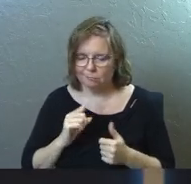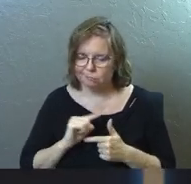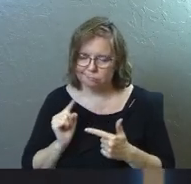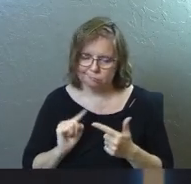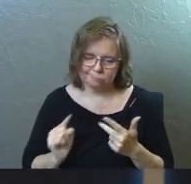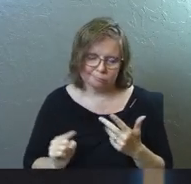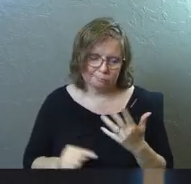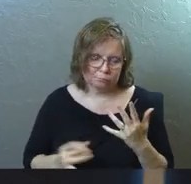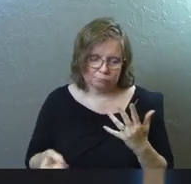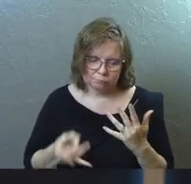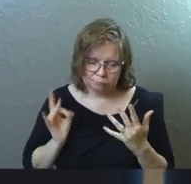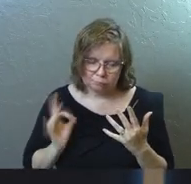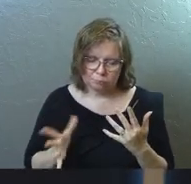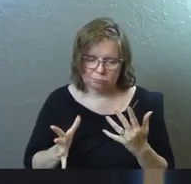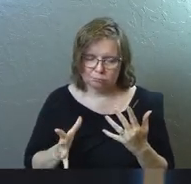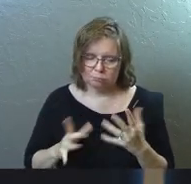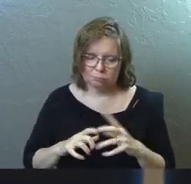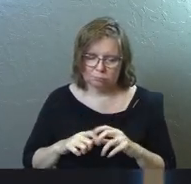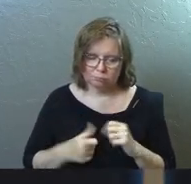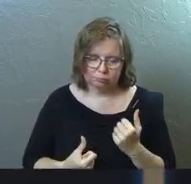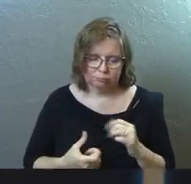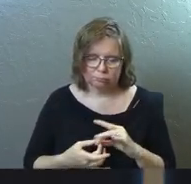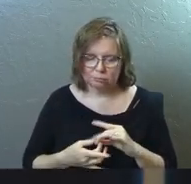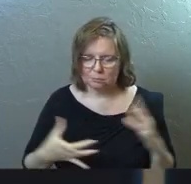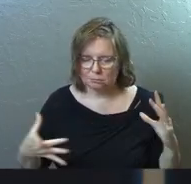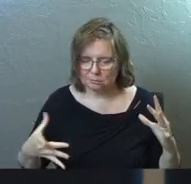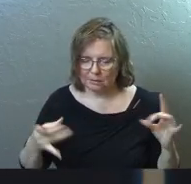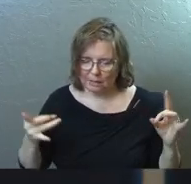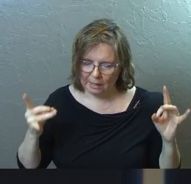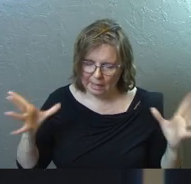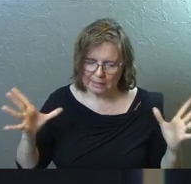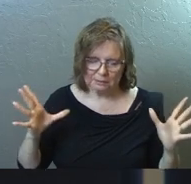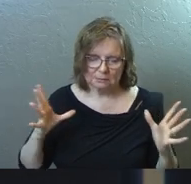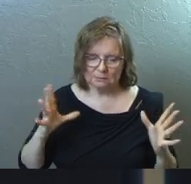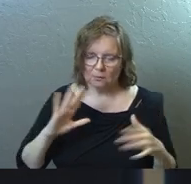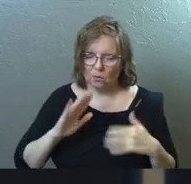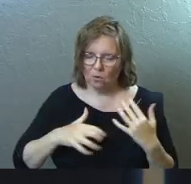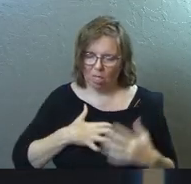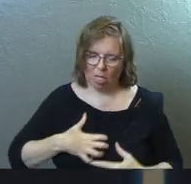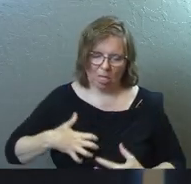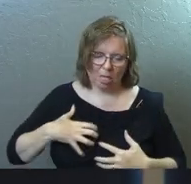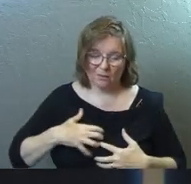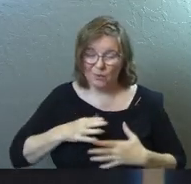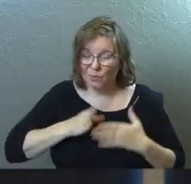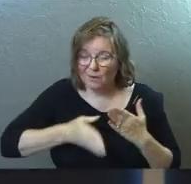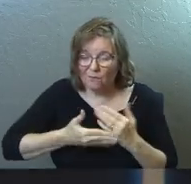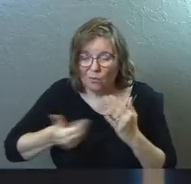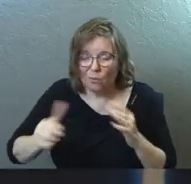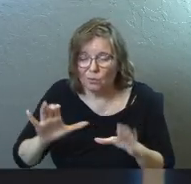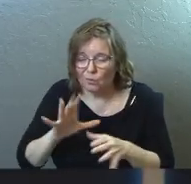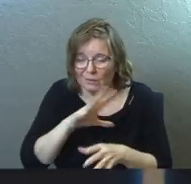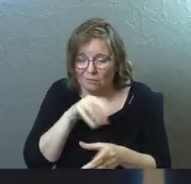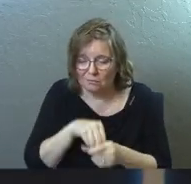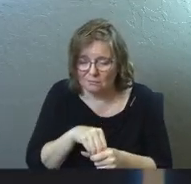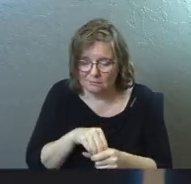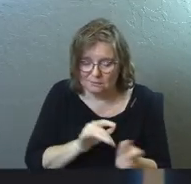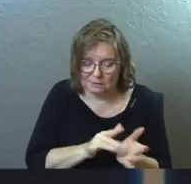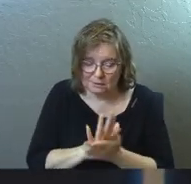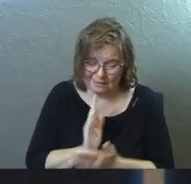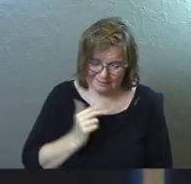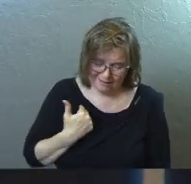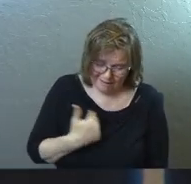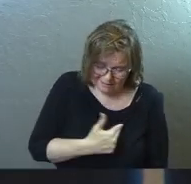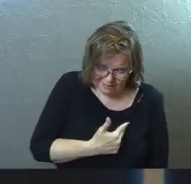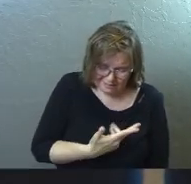and circles, God, just brokenness and division and hate and all these things that we were never called to get into, Jesus. It's